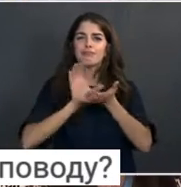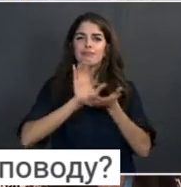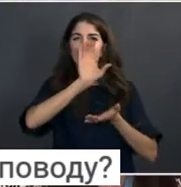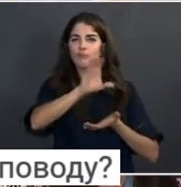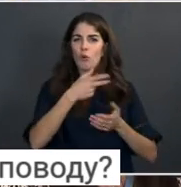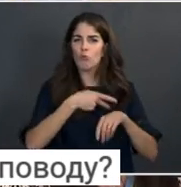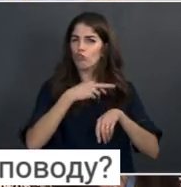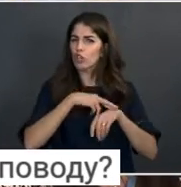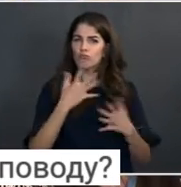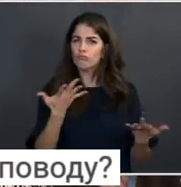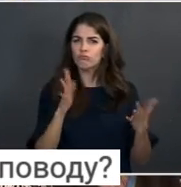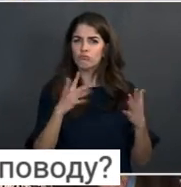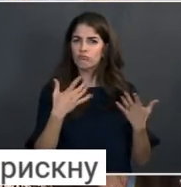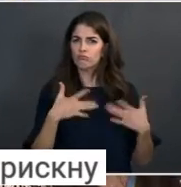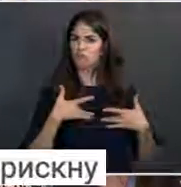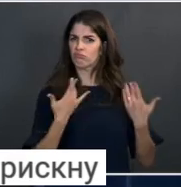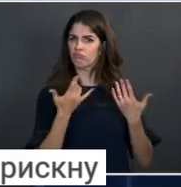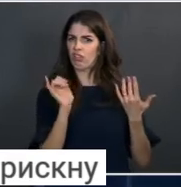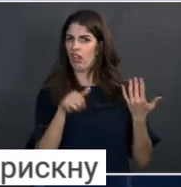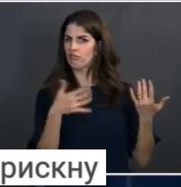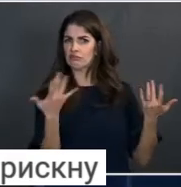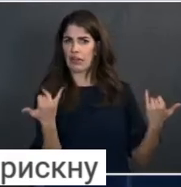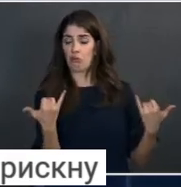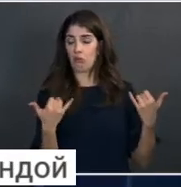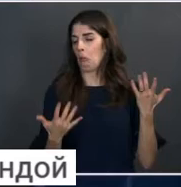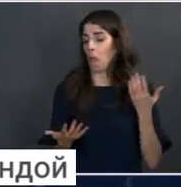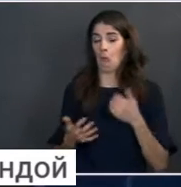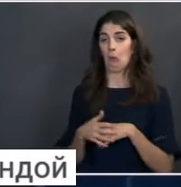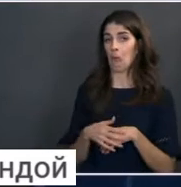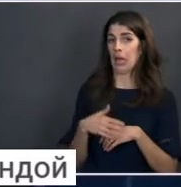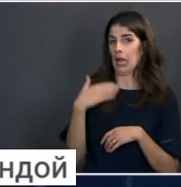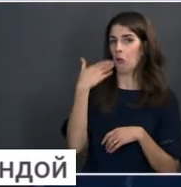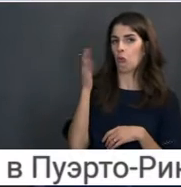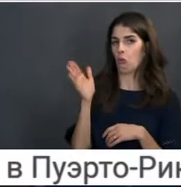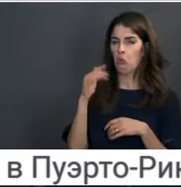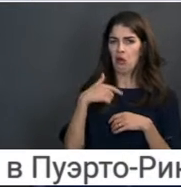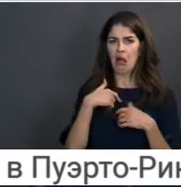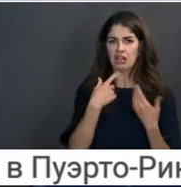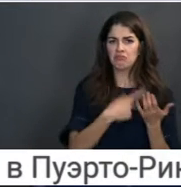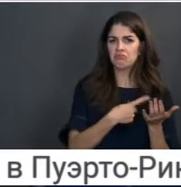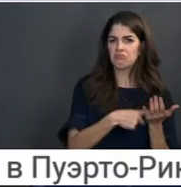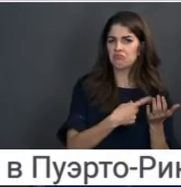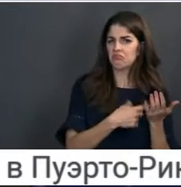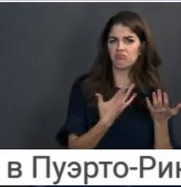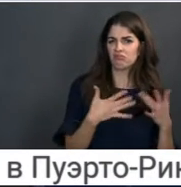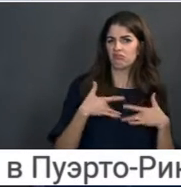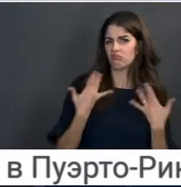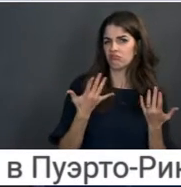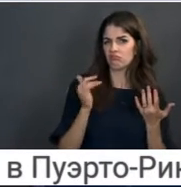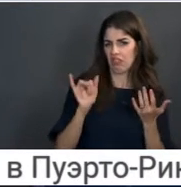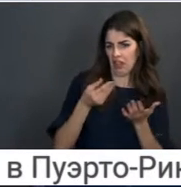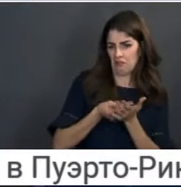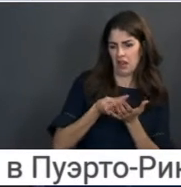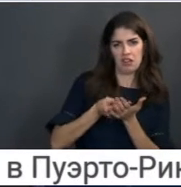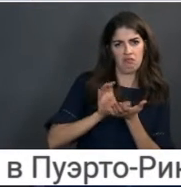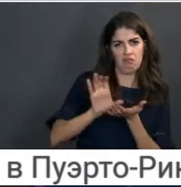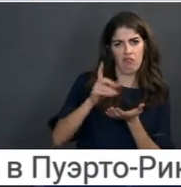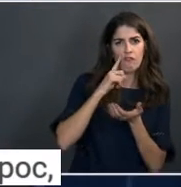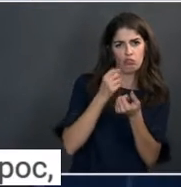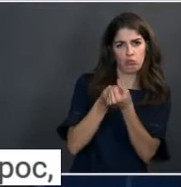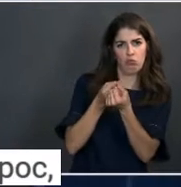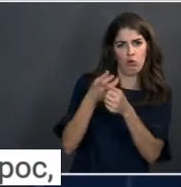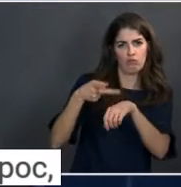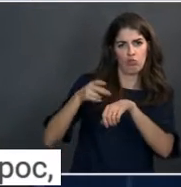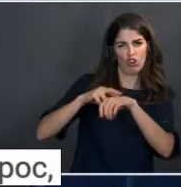you have an update on that? I don't, but I will venture to talk to our team about what the status of relief funds is for Puerto